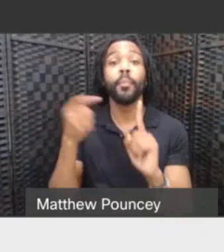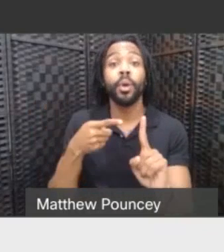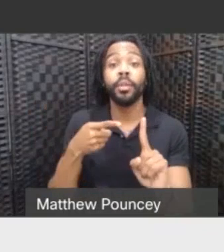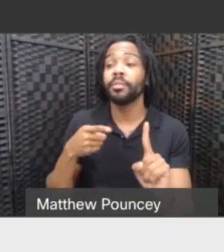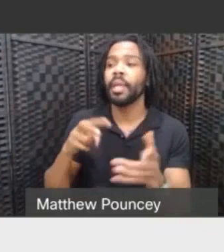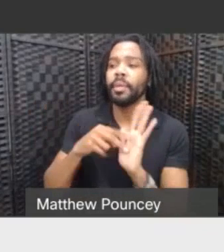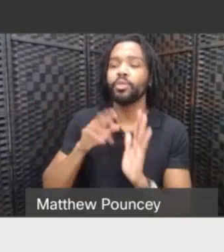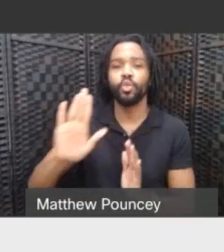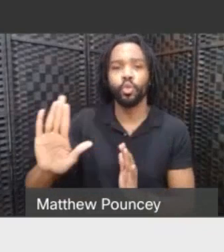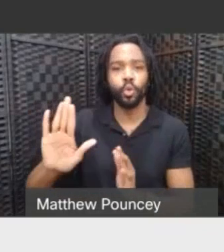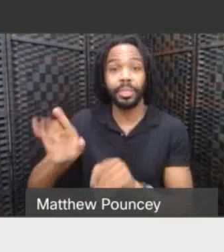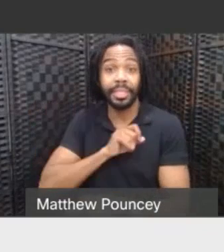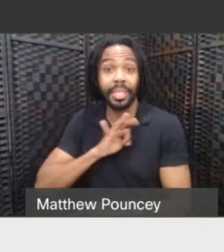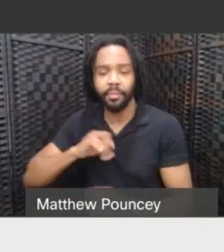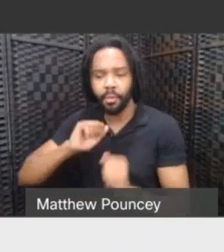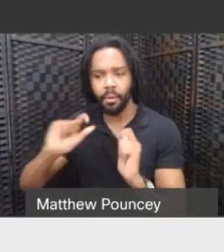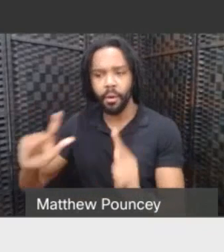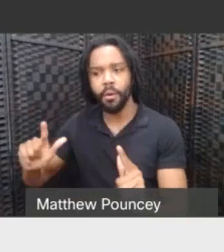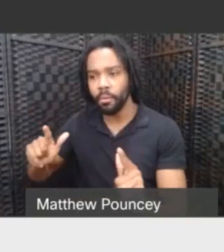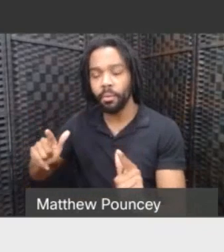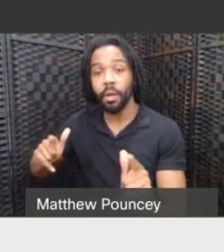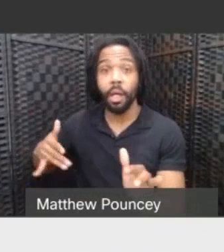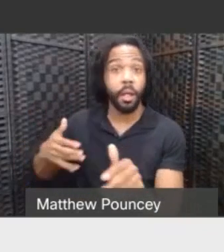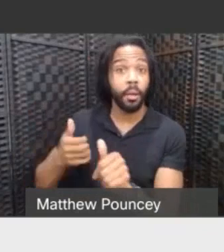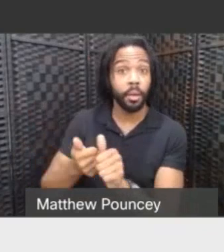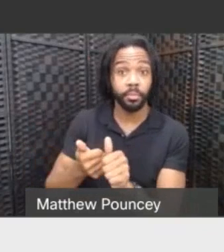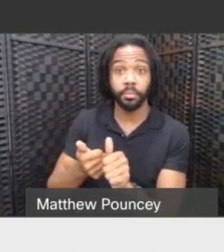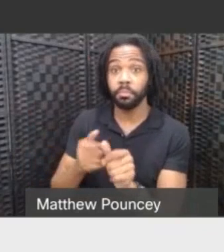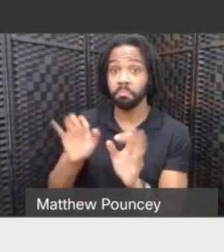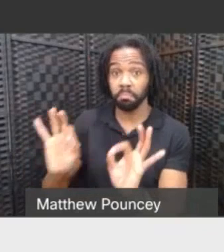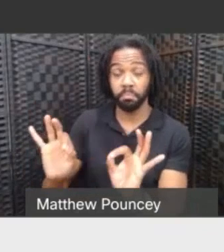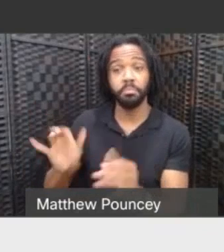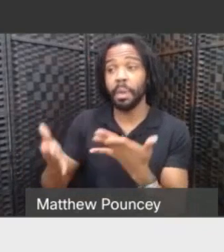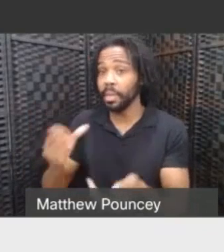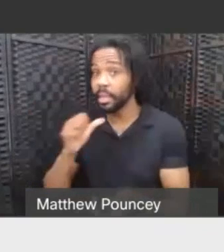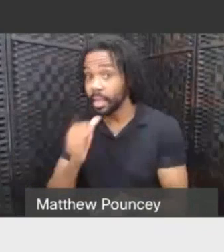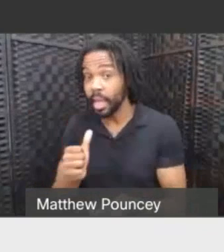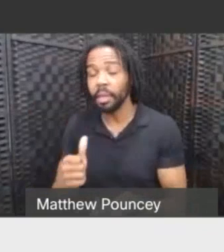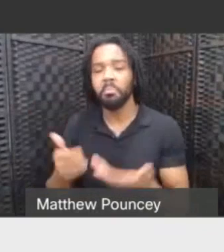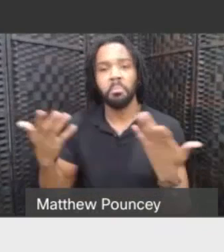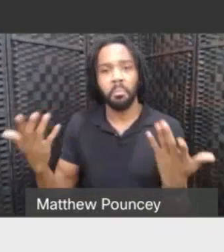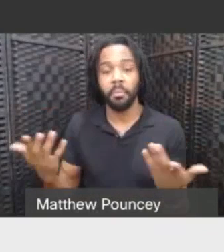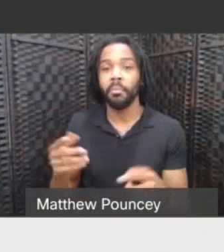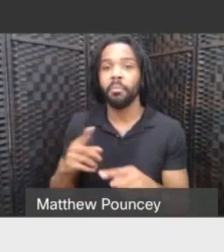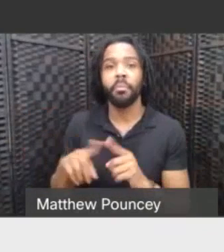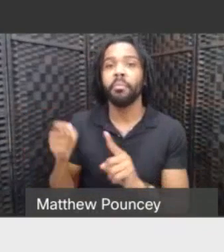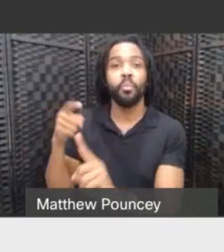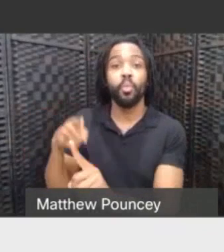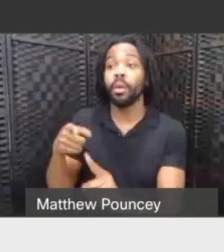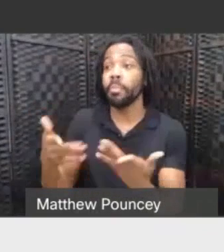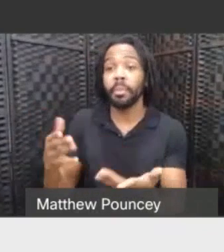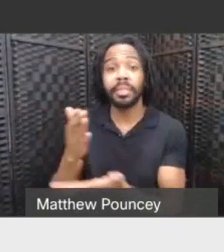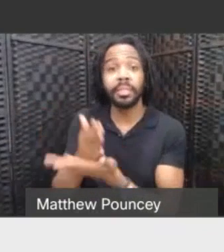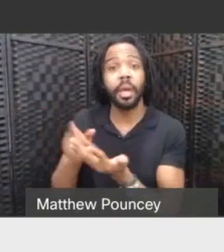with vaccines. You're not up to date with vaccines. You might have had a primary series, but you haven't been boosted and